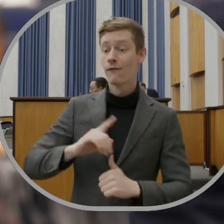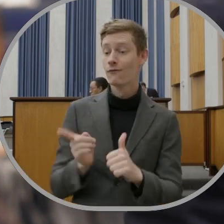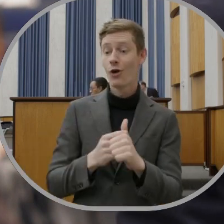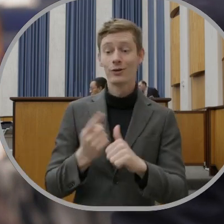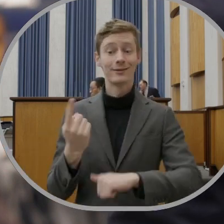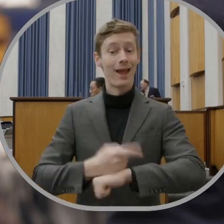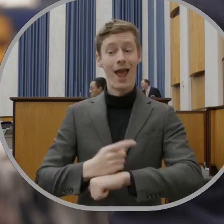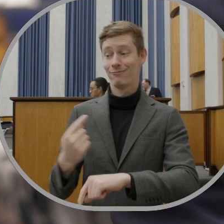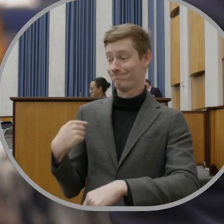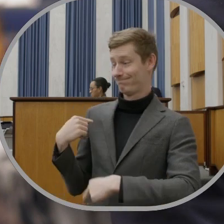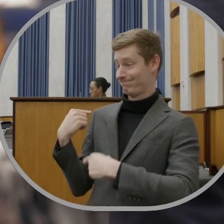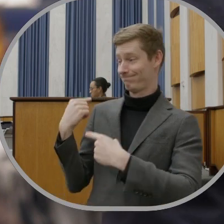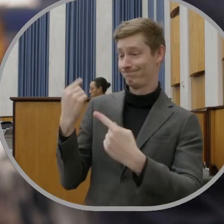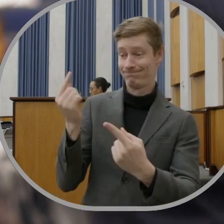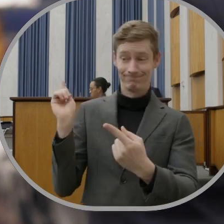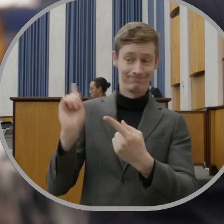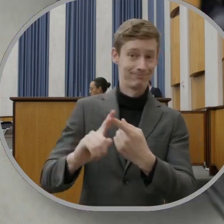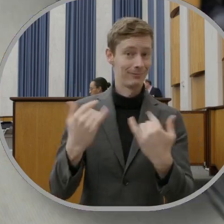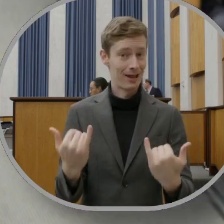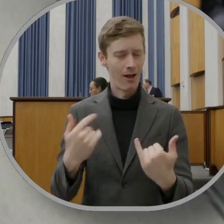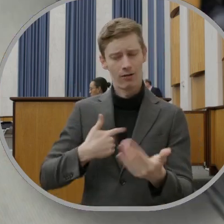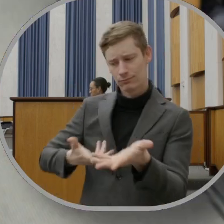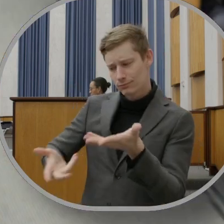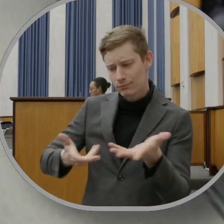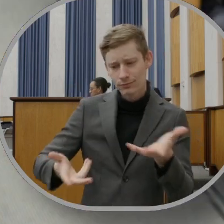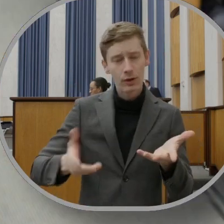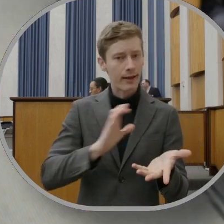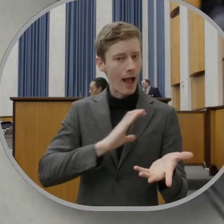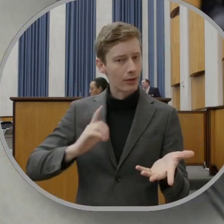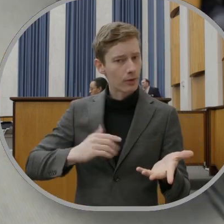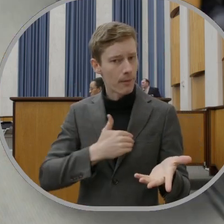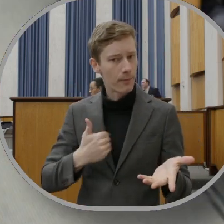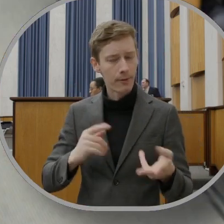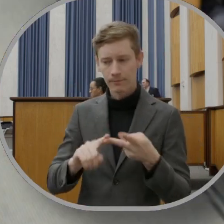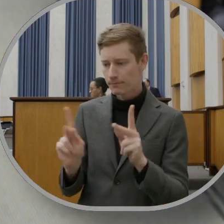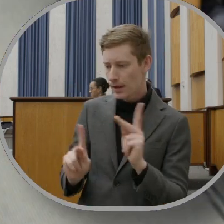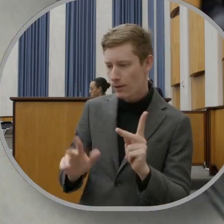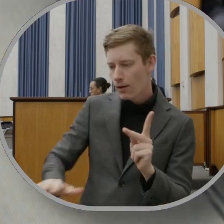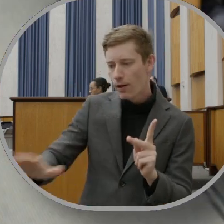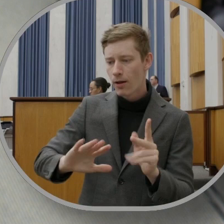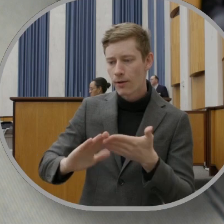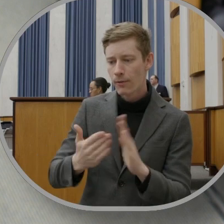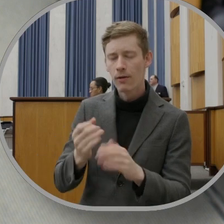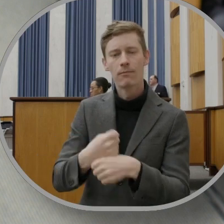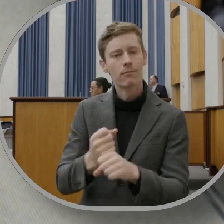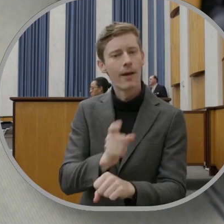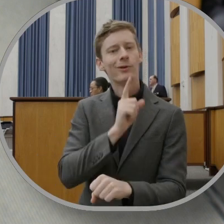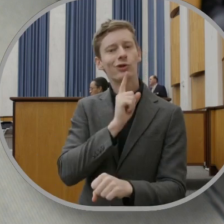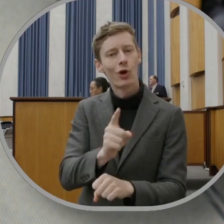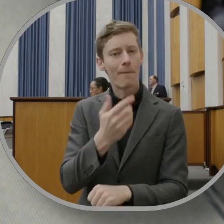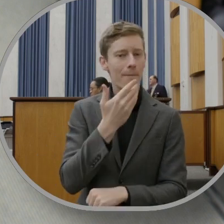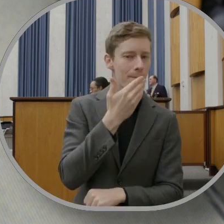have worked with city council and members of our community to ensure our kids have access to the best education